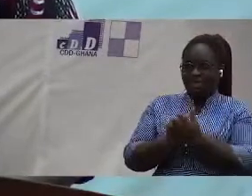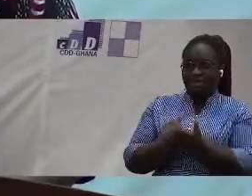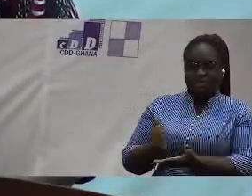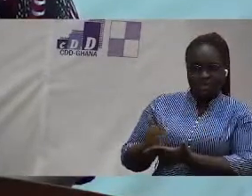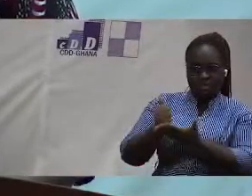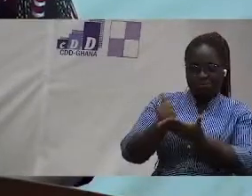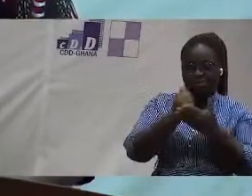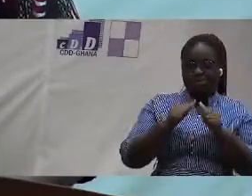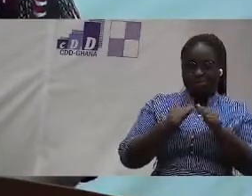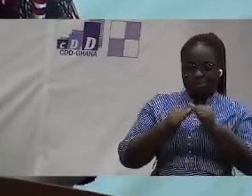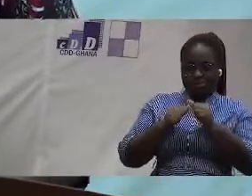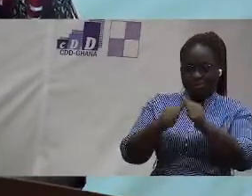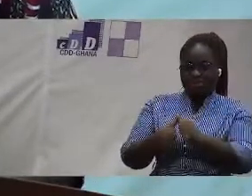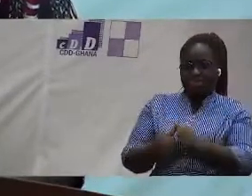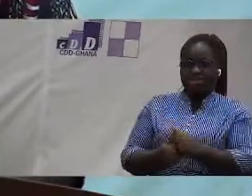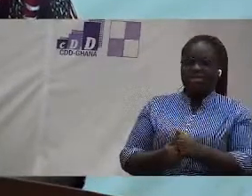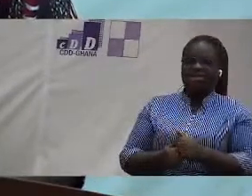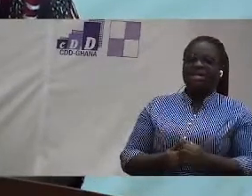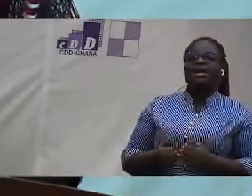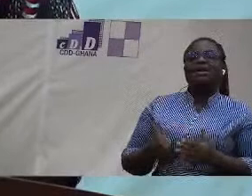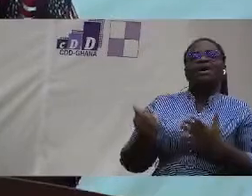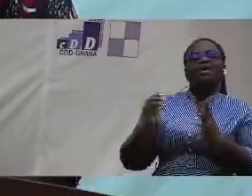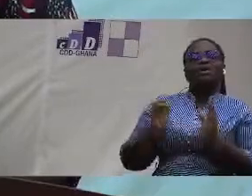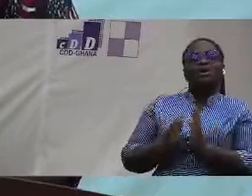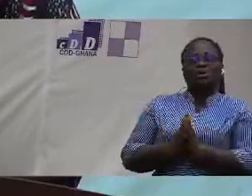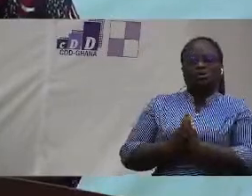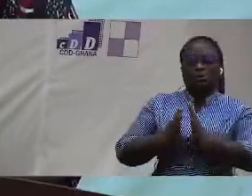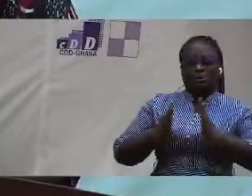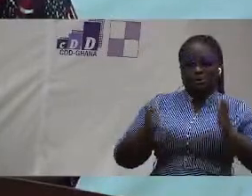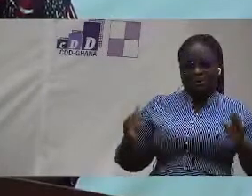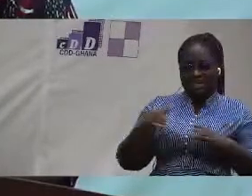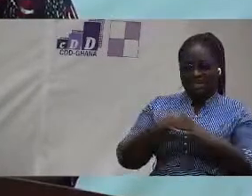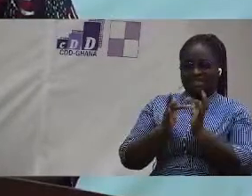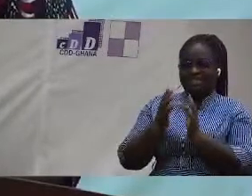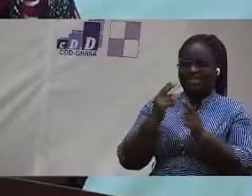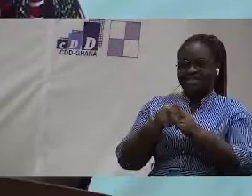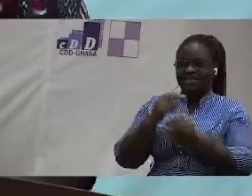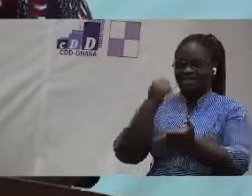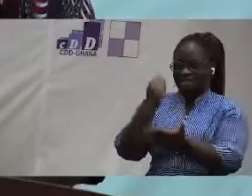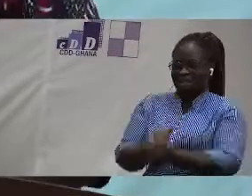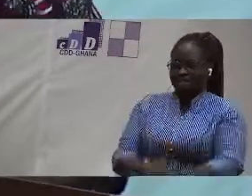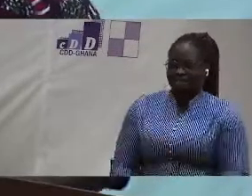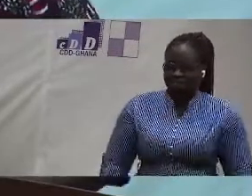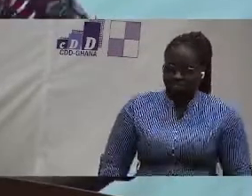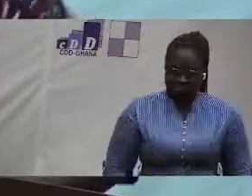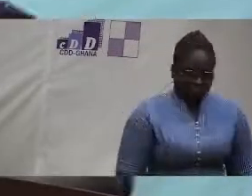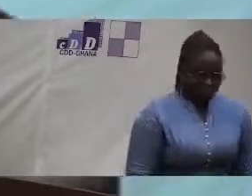you help us to continue to keep our civic spaces open in Jesus' name. Amen.